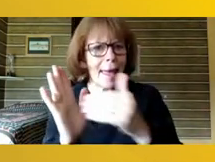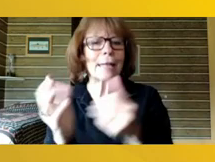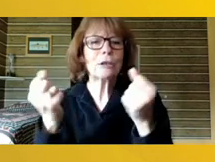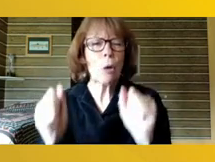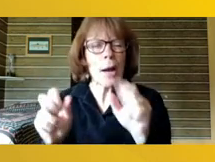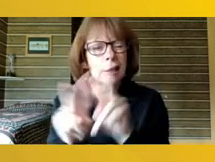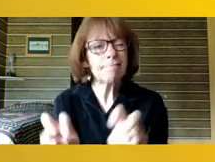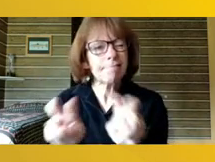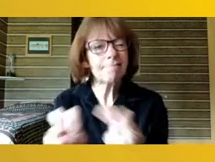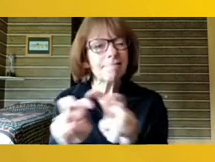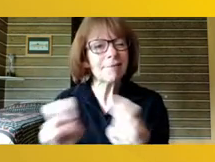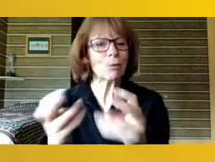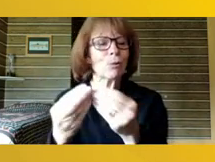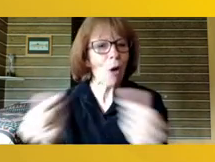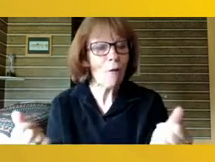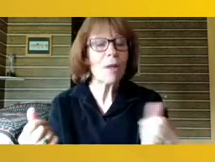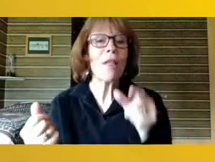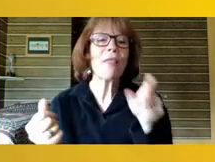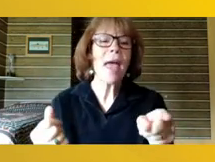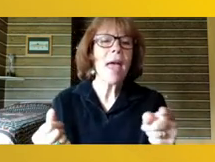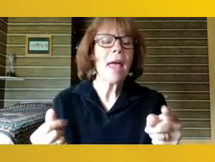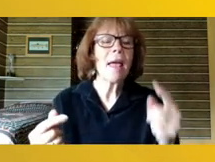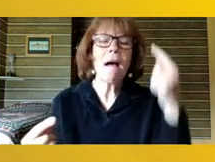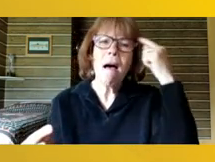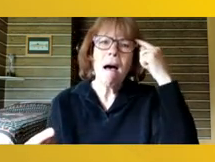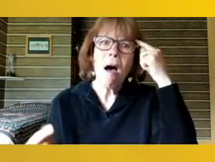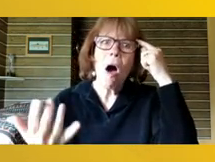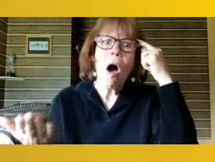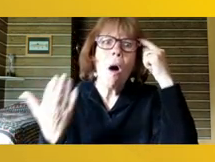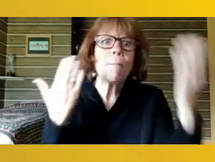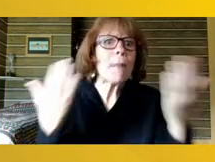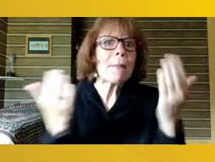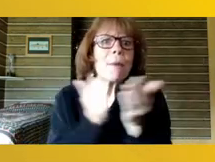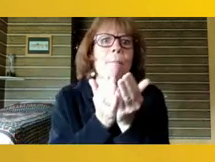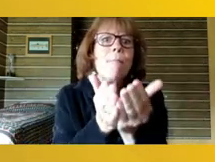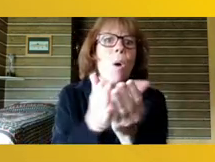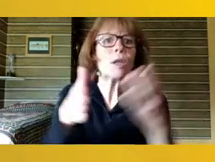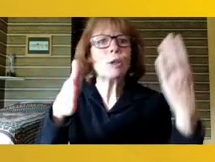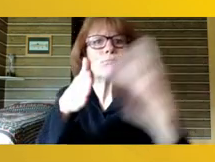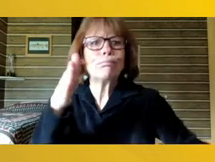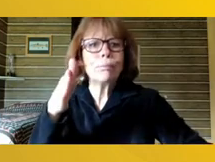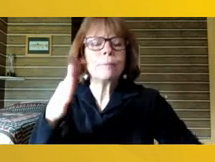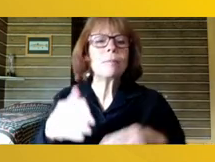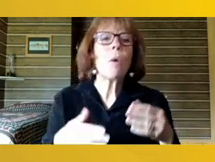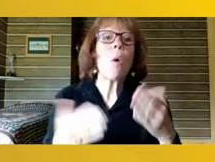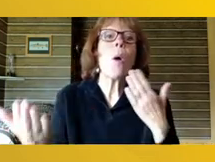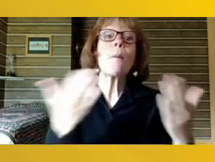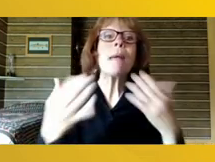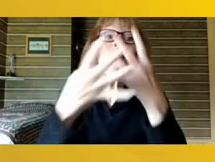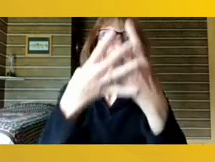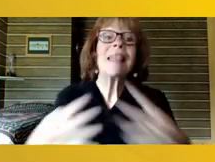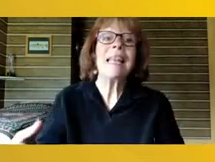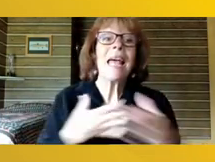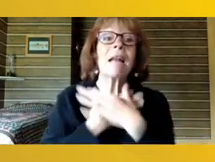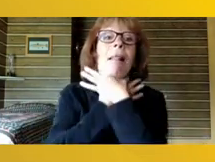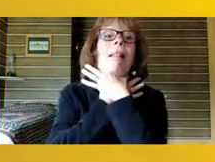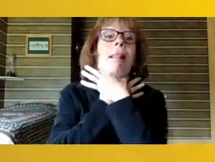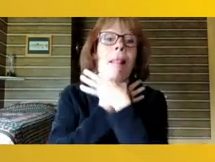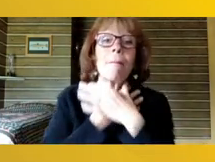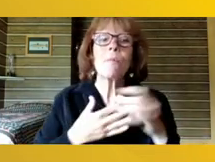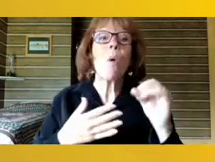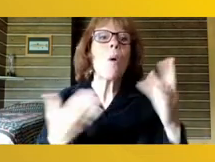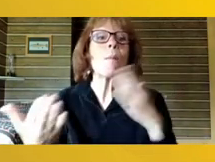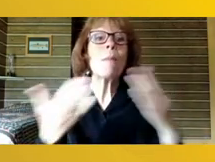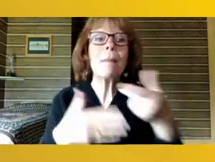that problem, they might think the whales might have gotten hit by boats, or they were caught in a fishing net, or they swallowed